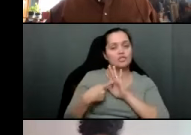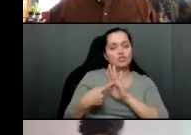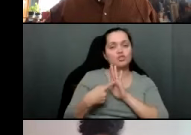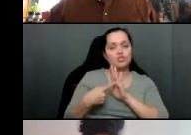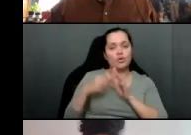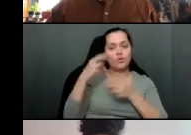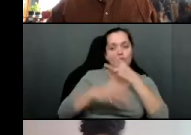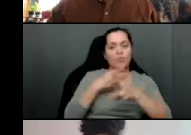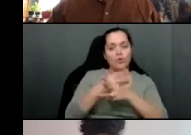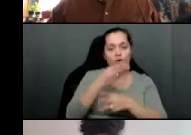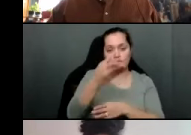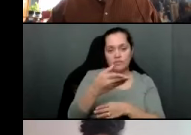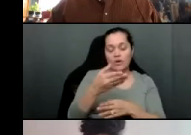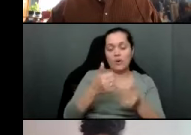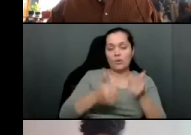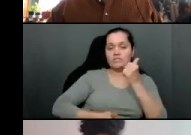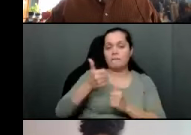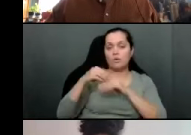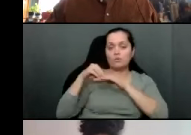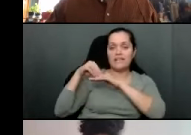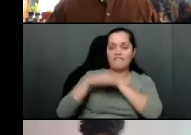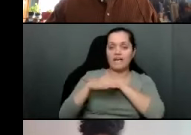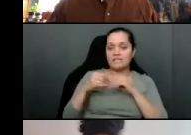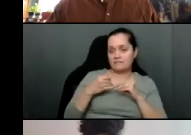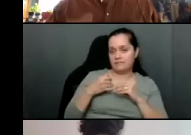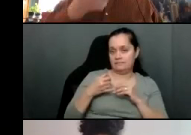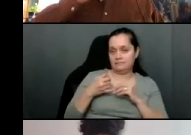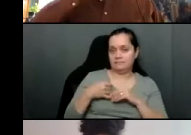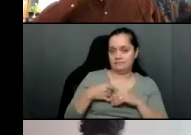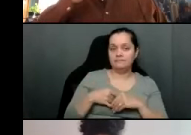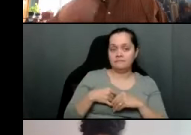the world. What is most effective?